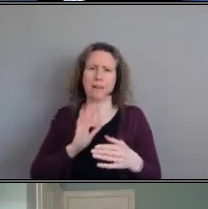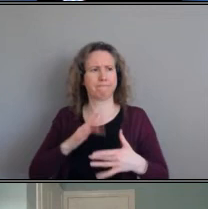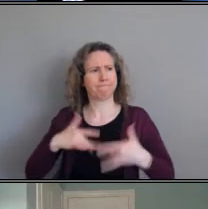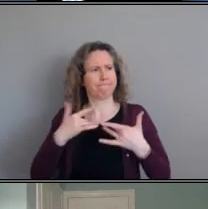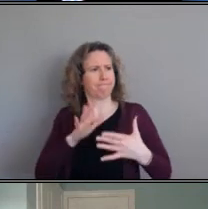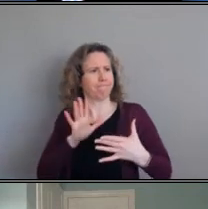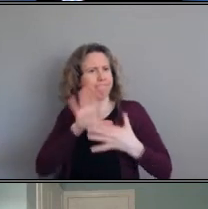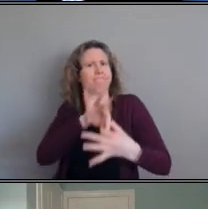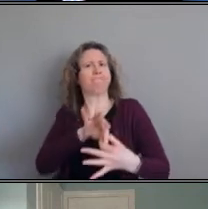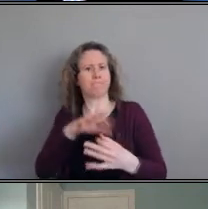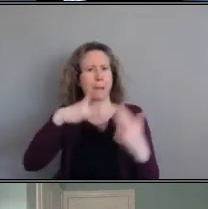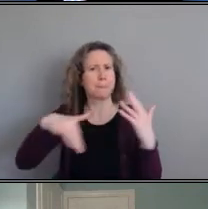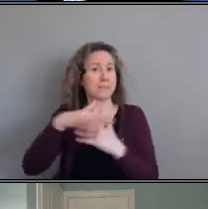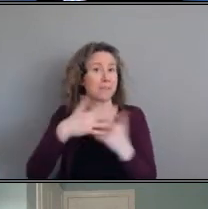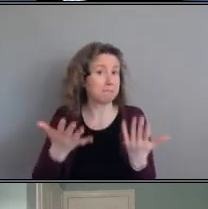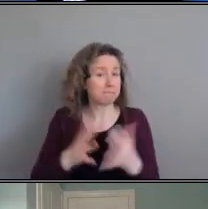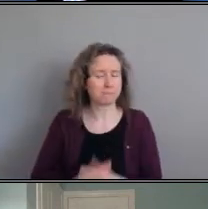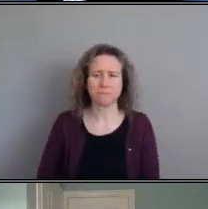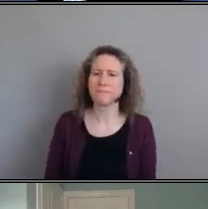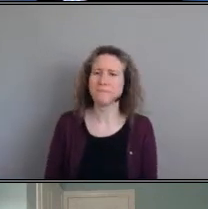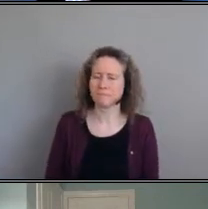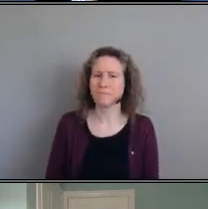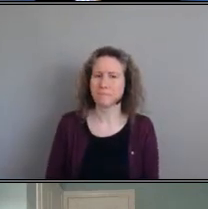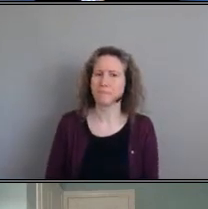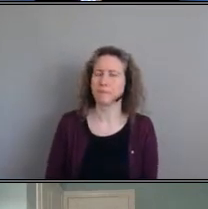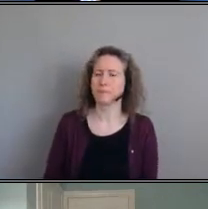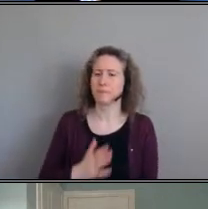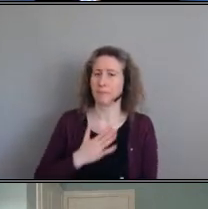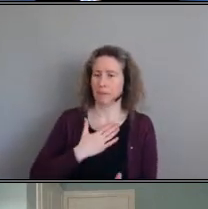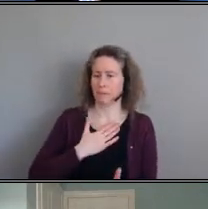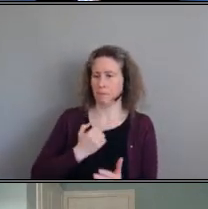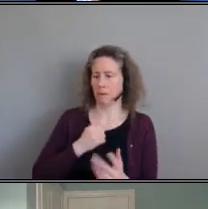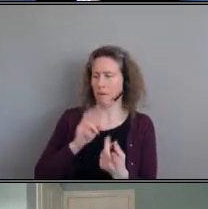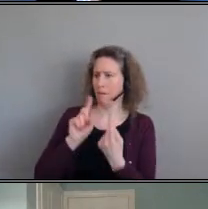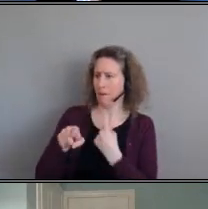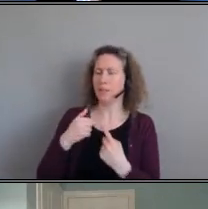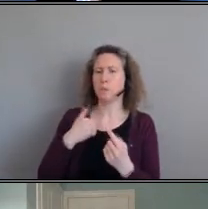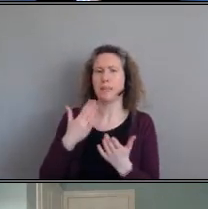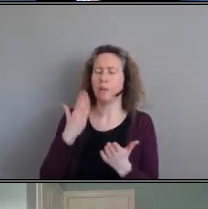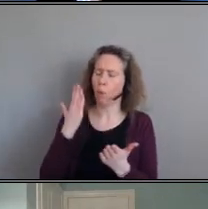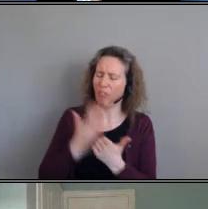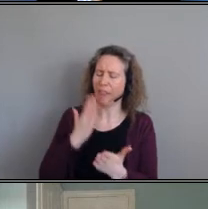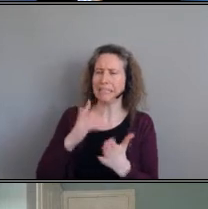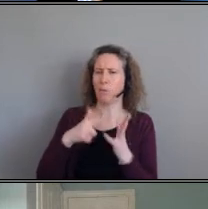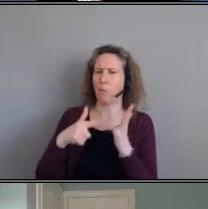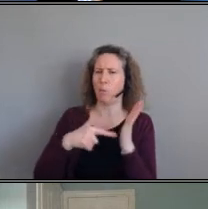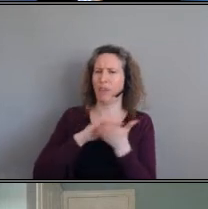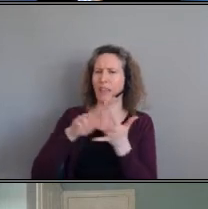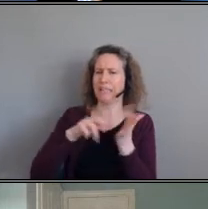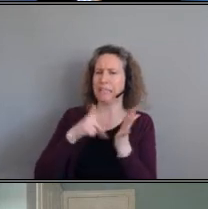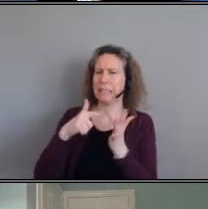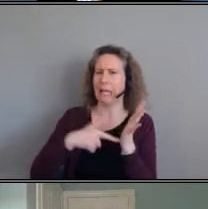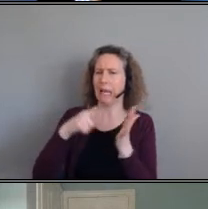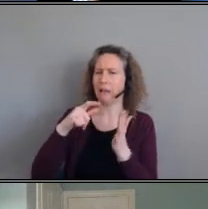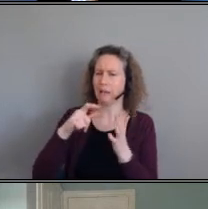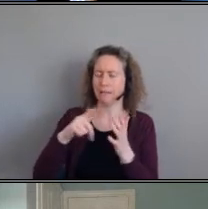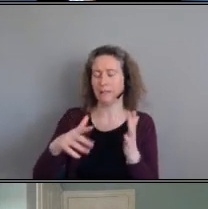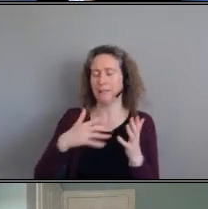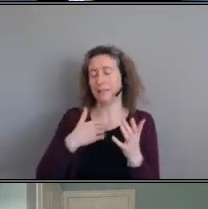atmosphere? I think for me, being authentic. I think being authentic is something